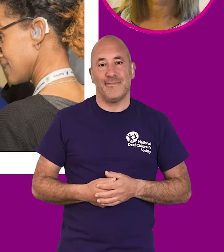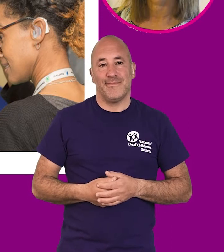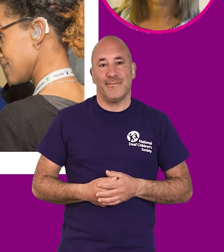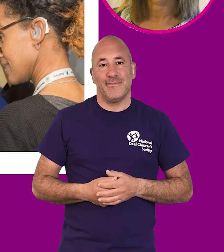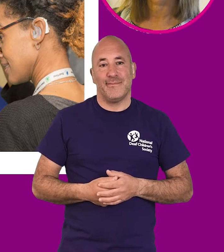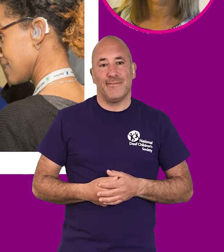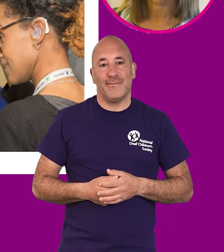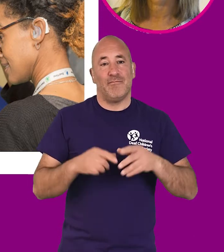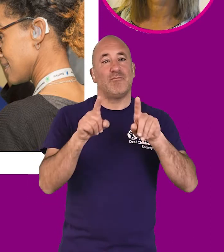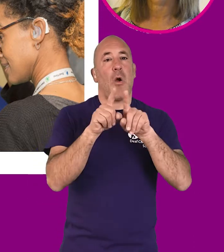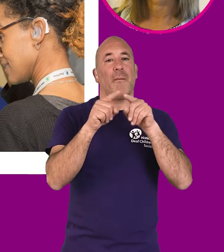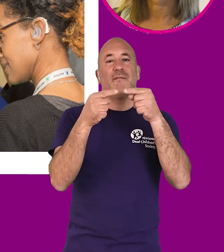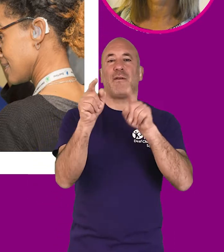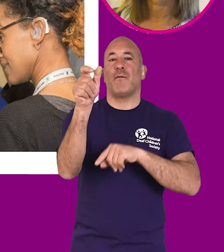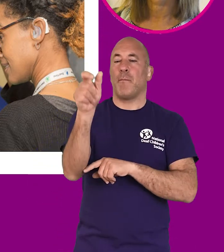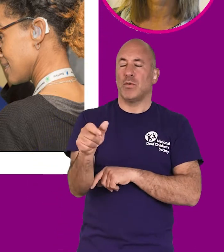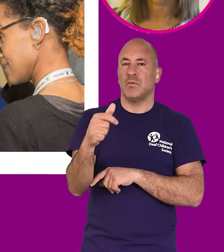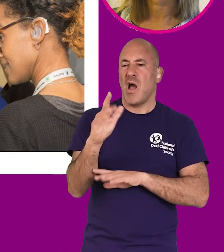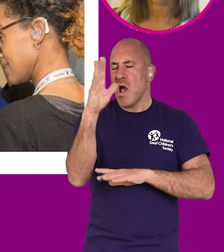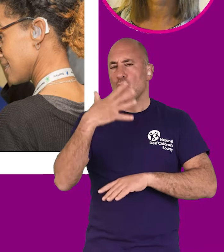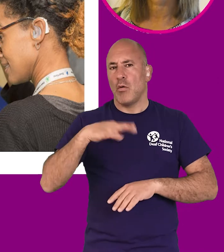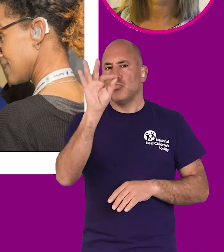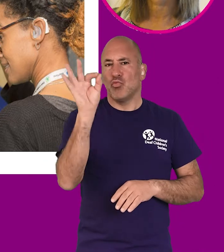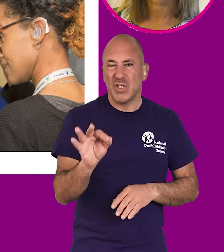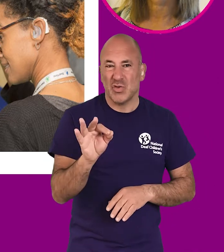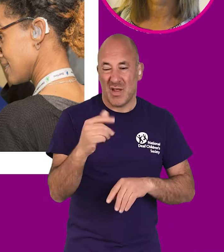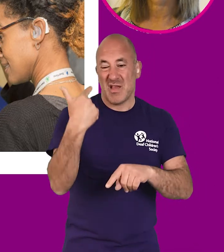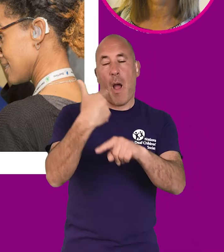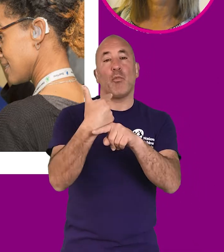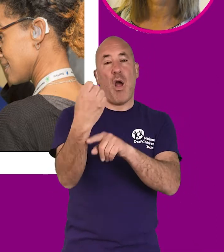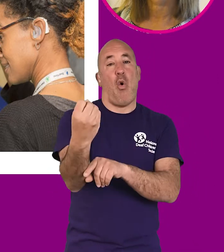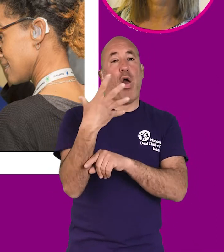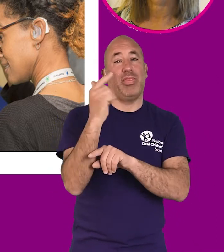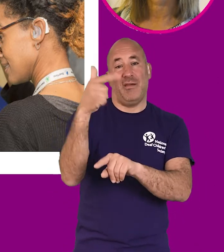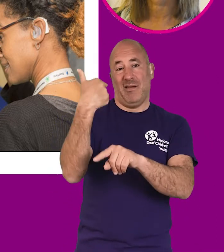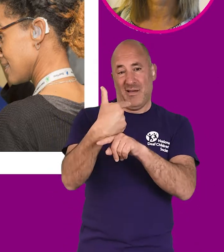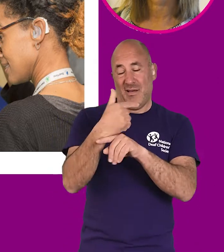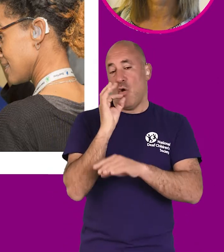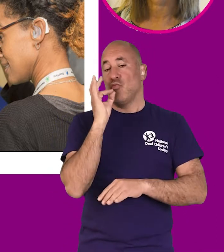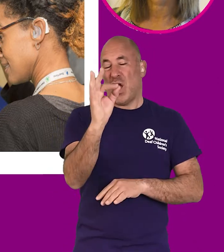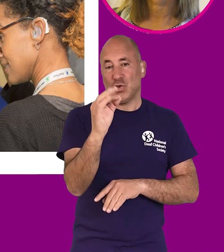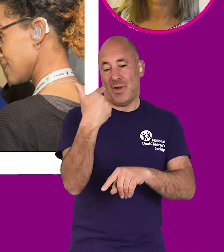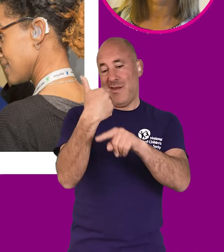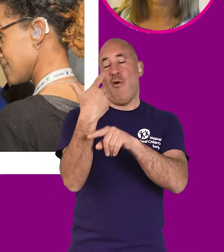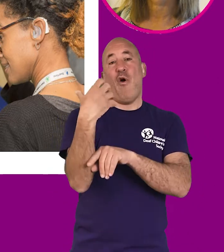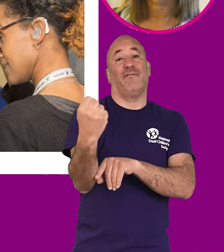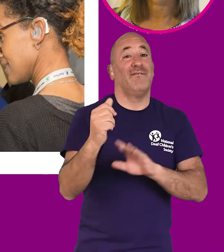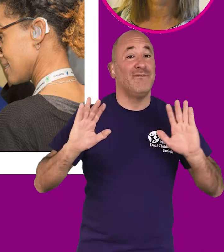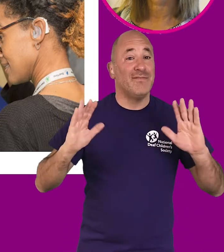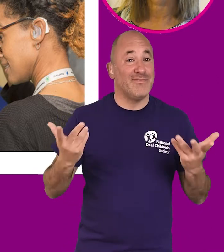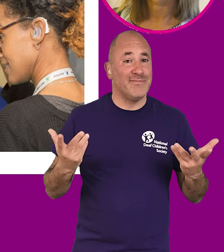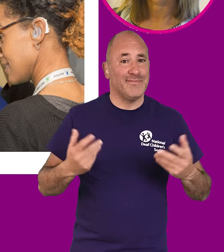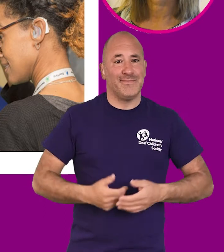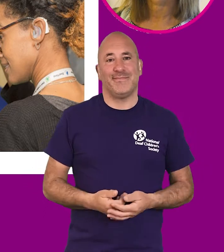And the same, if someone else wants to ask a question, you turn your camera on, you can ask a question and then turn it back off again.